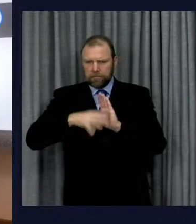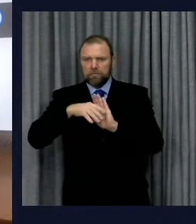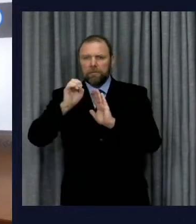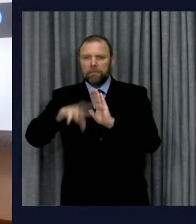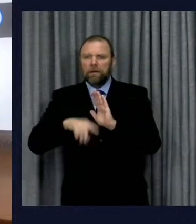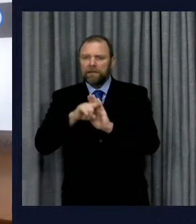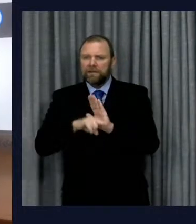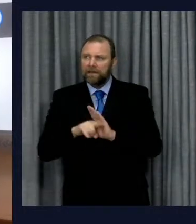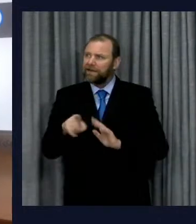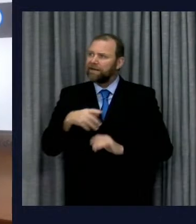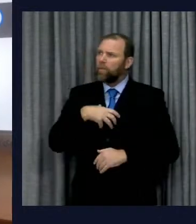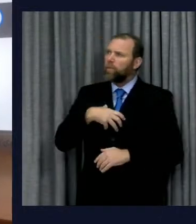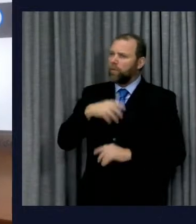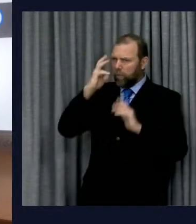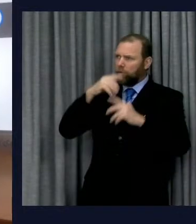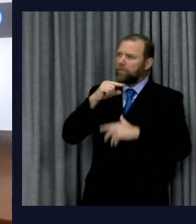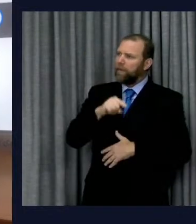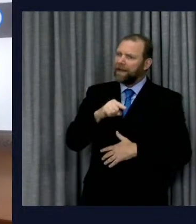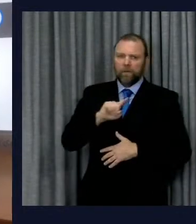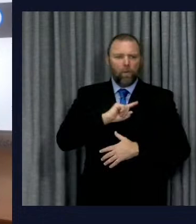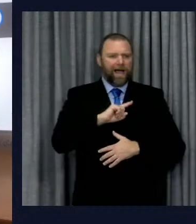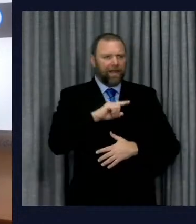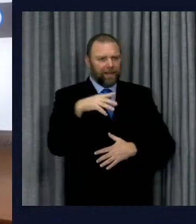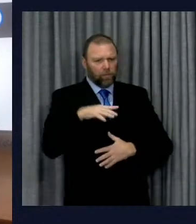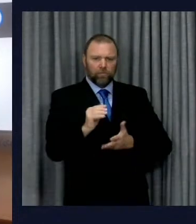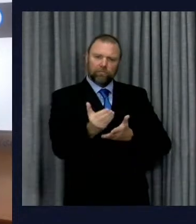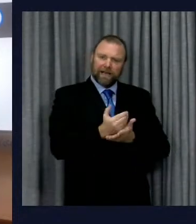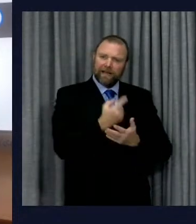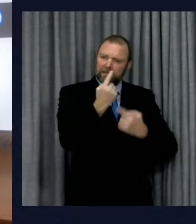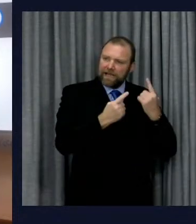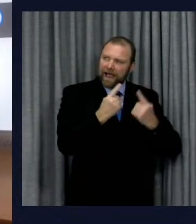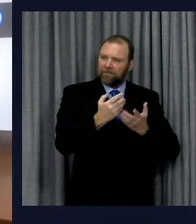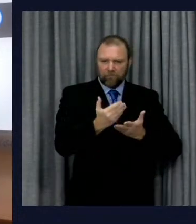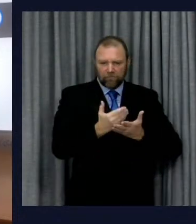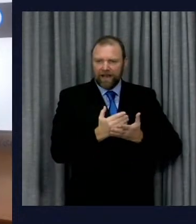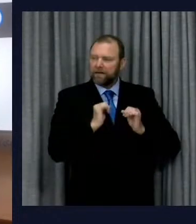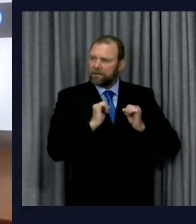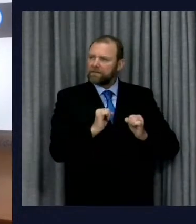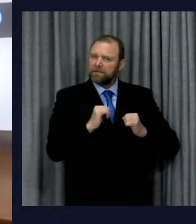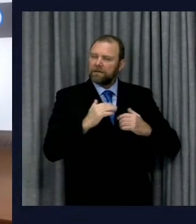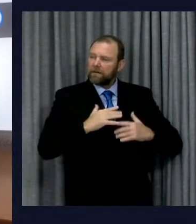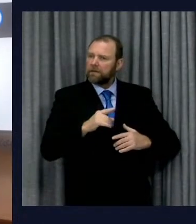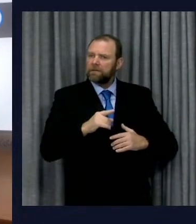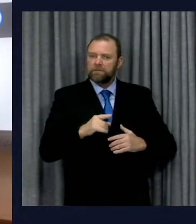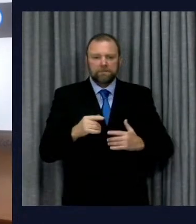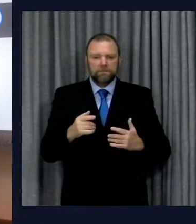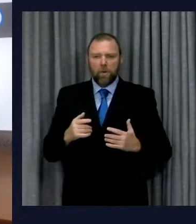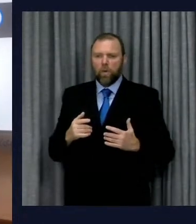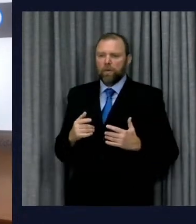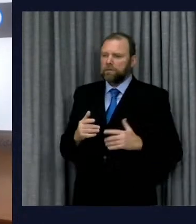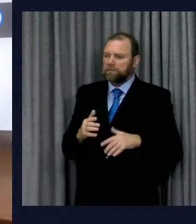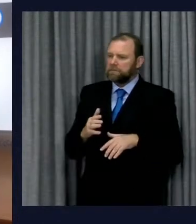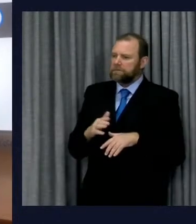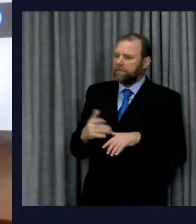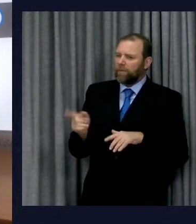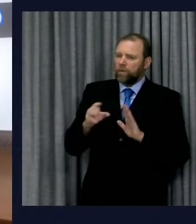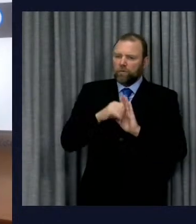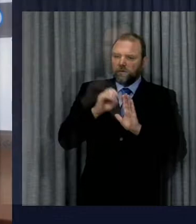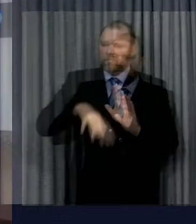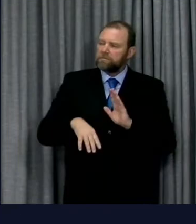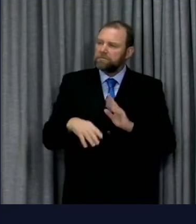to protect their health and that of their loved ones, no matter what easings you announced? Be interested in your